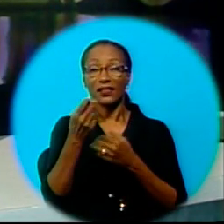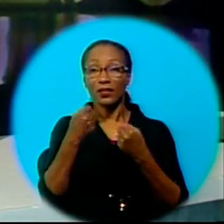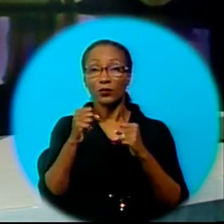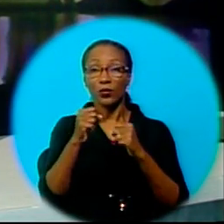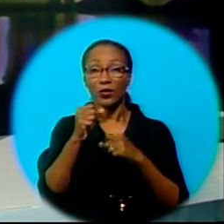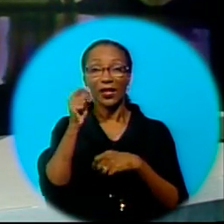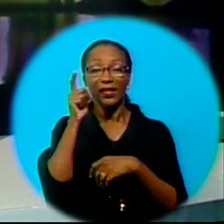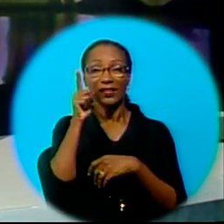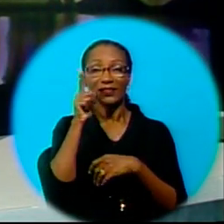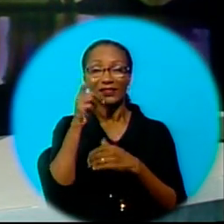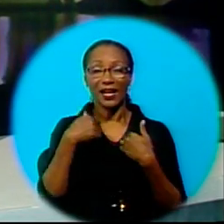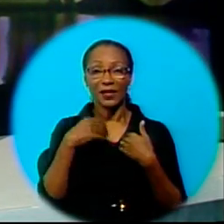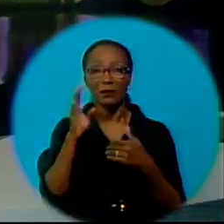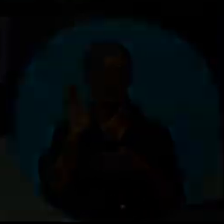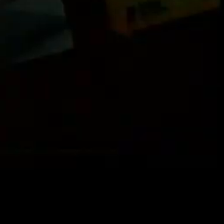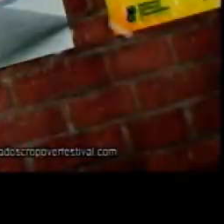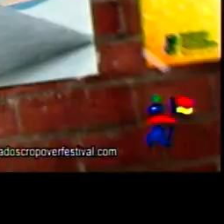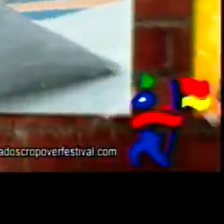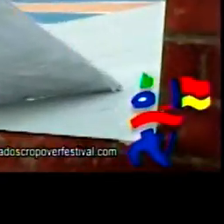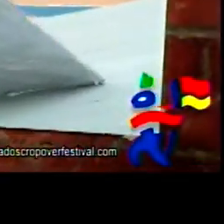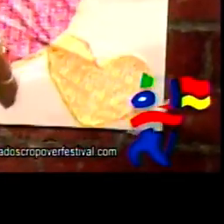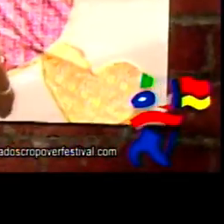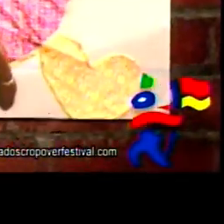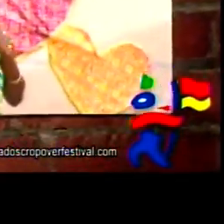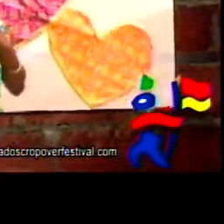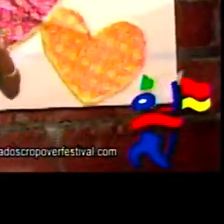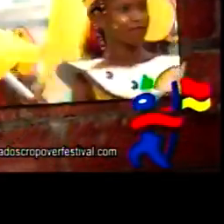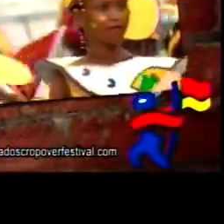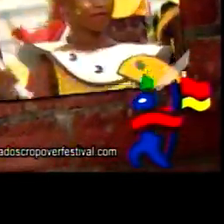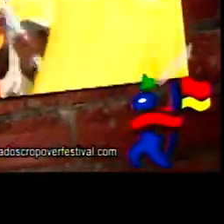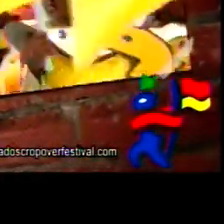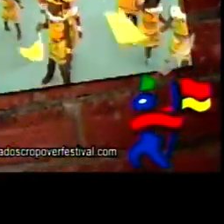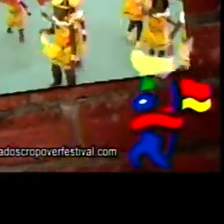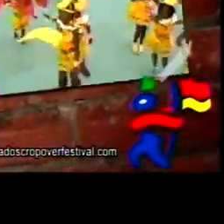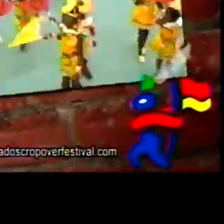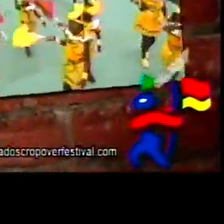returns with a look at the business. Saturday, July 25th, the National Stadium of